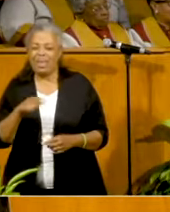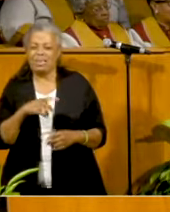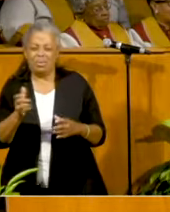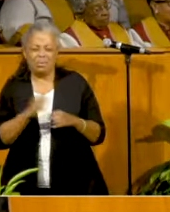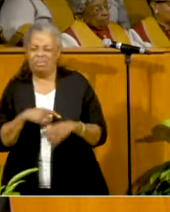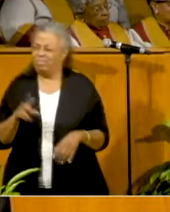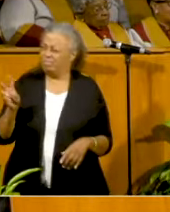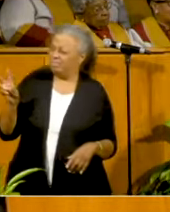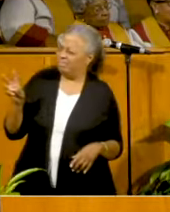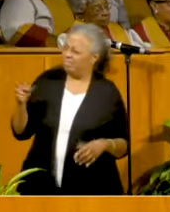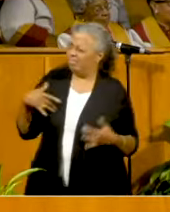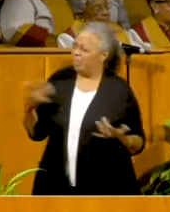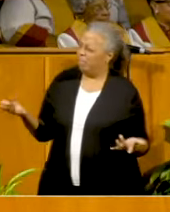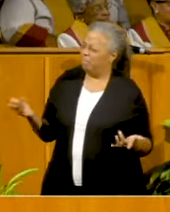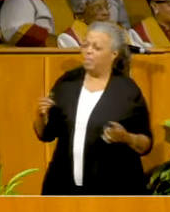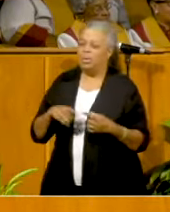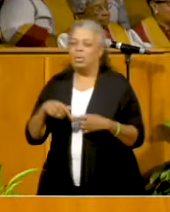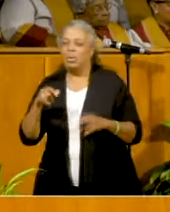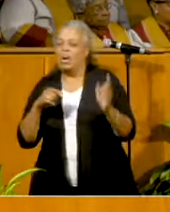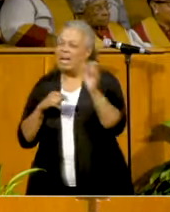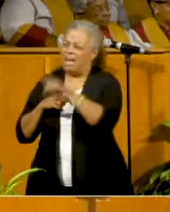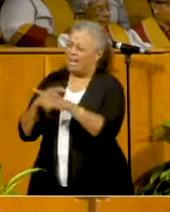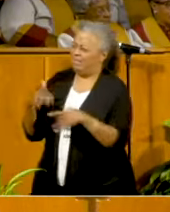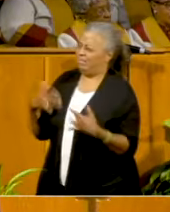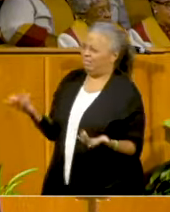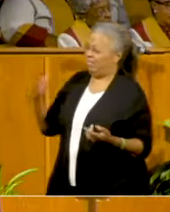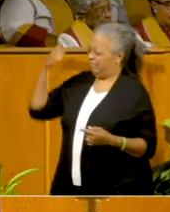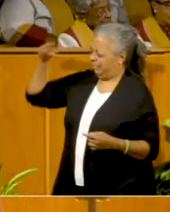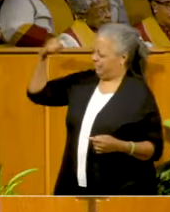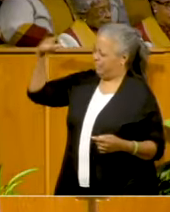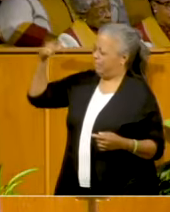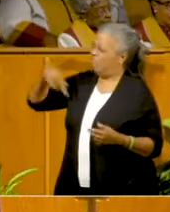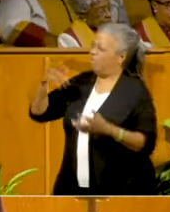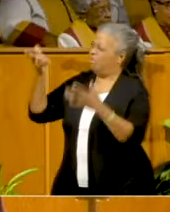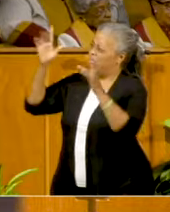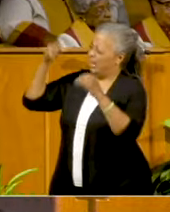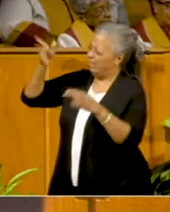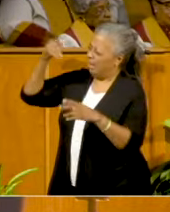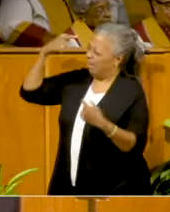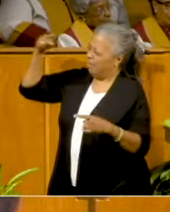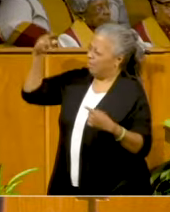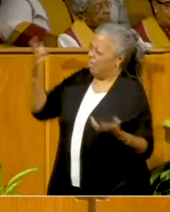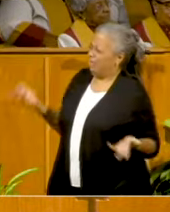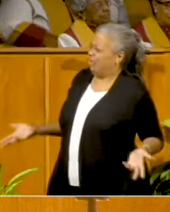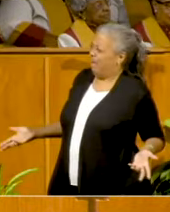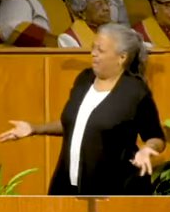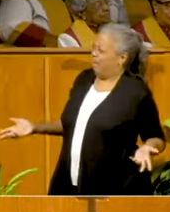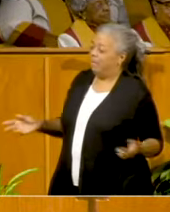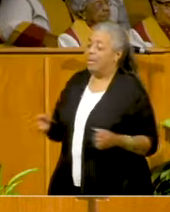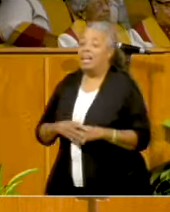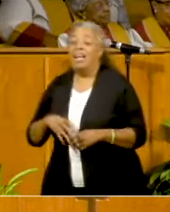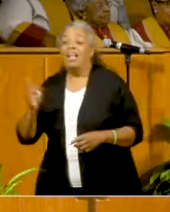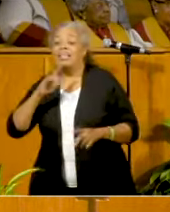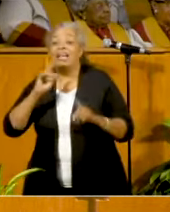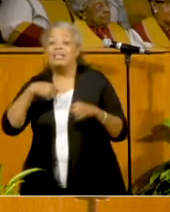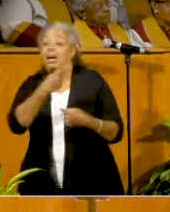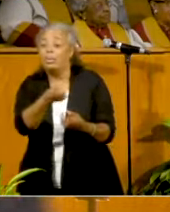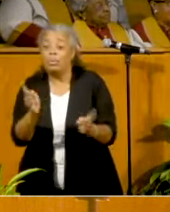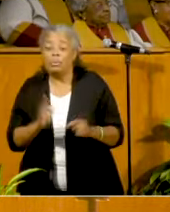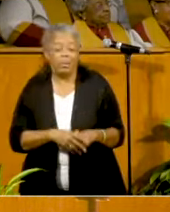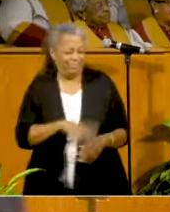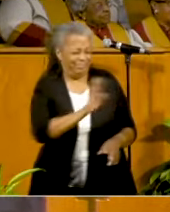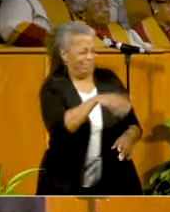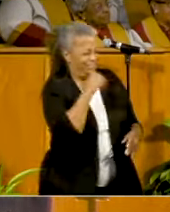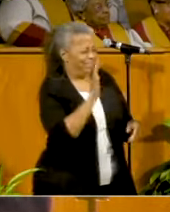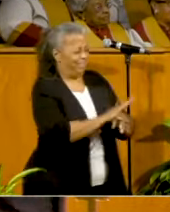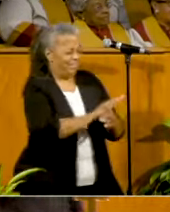get nosy. And you're gonna ask them, why are they praising? And their answer to you is, none